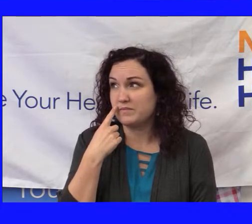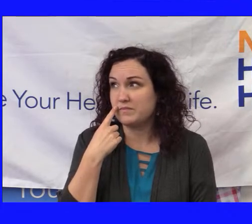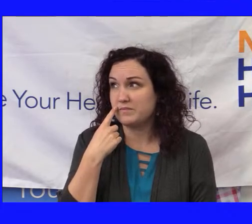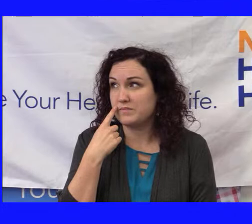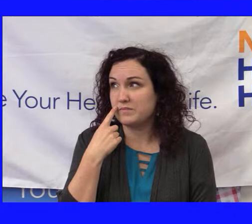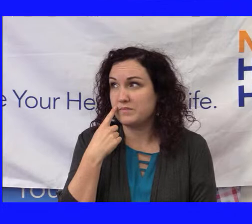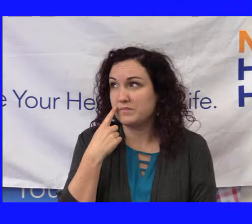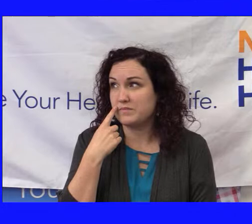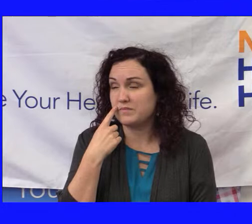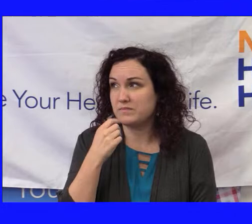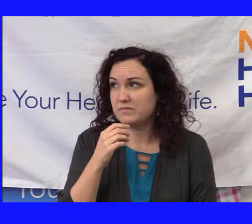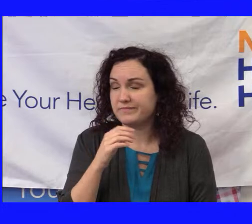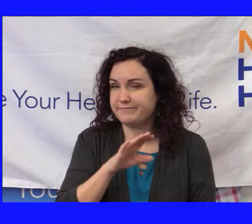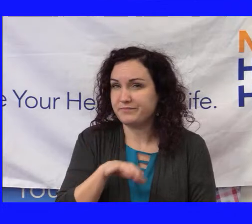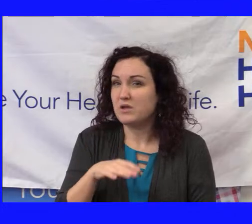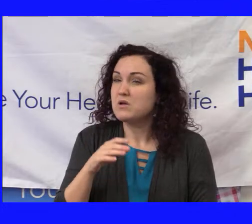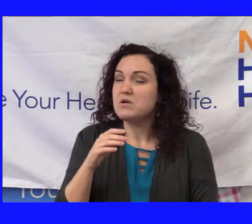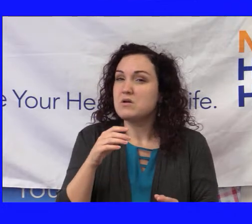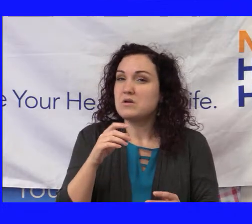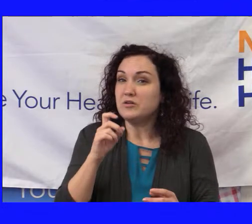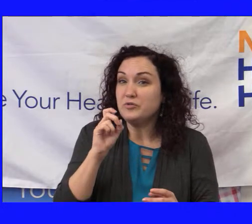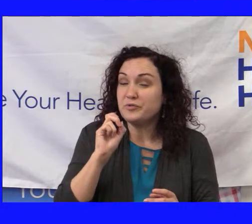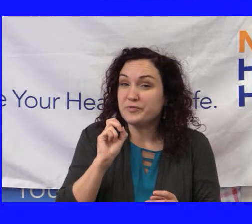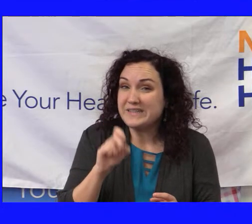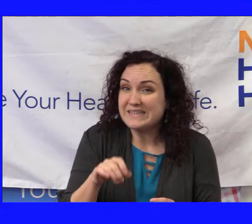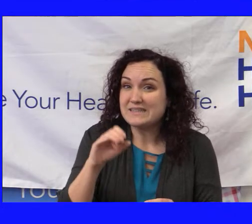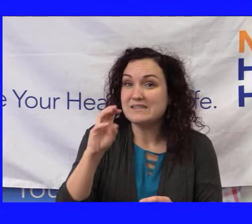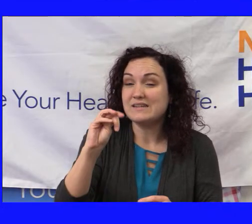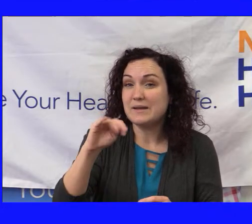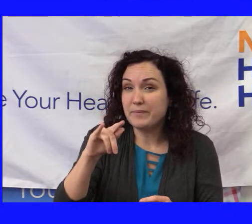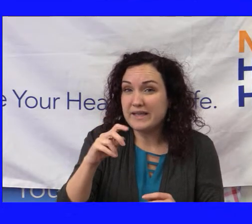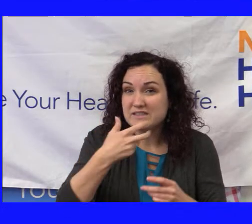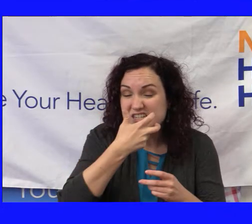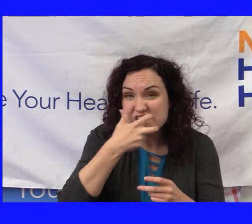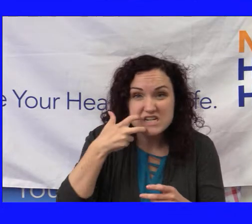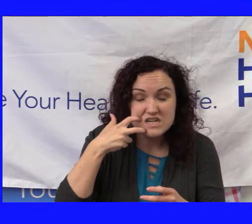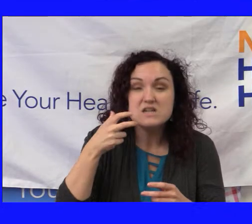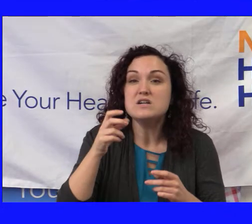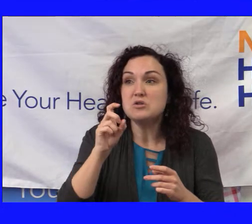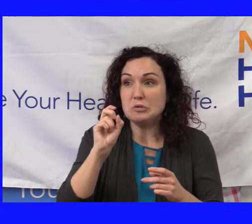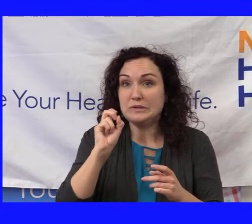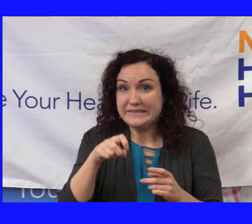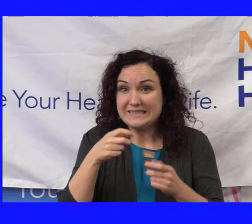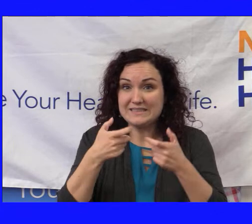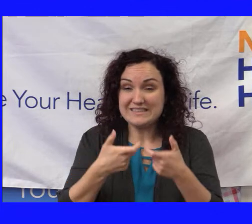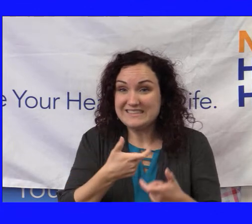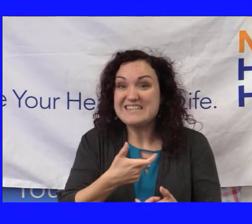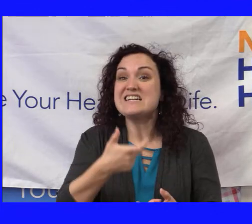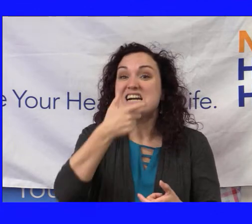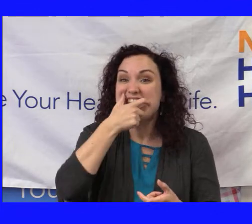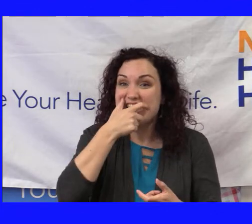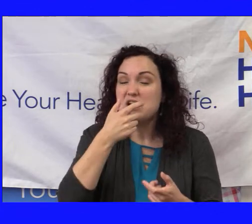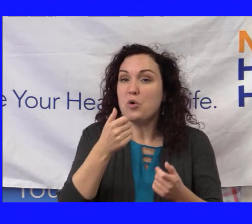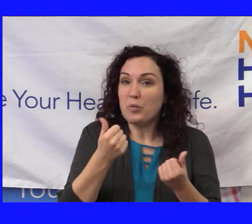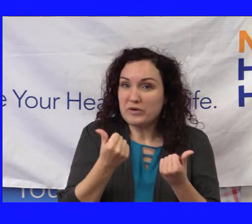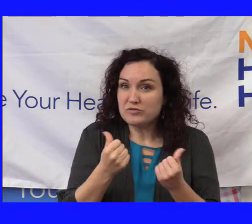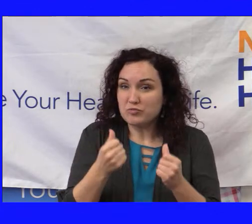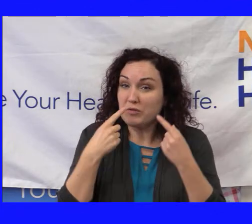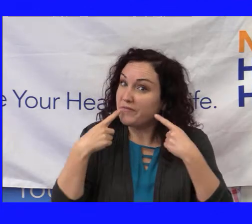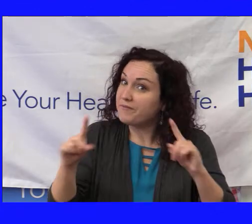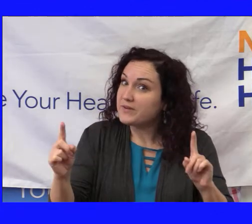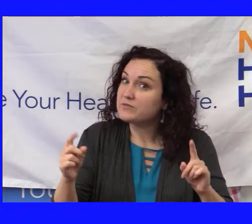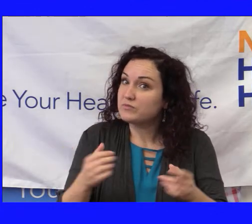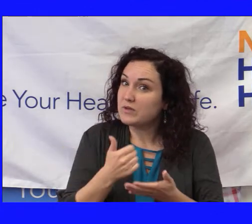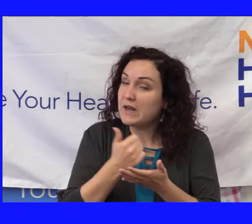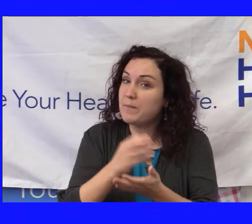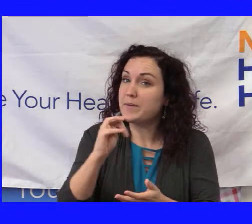get dentures but needs implants in order to get a denture. And we actually were quite effective in helping